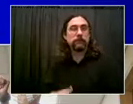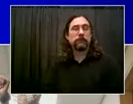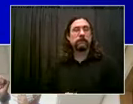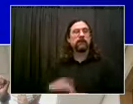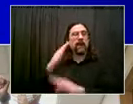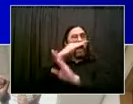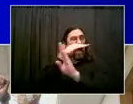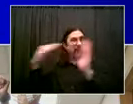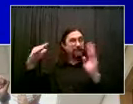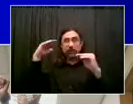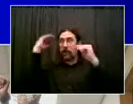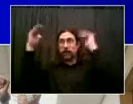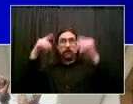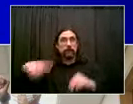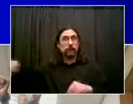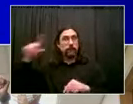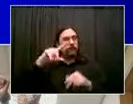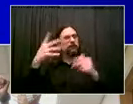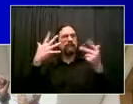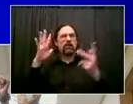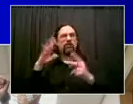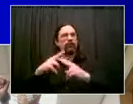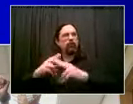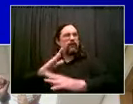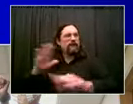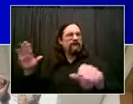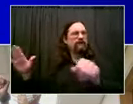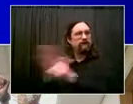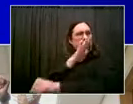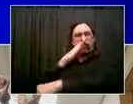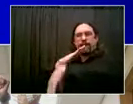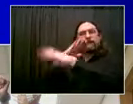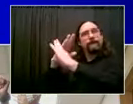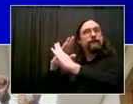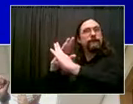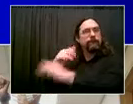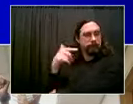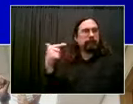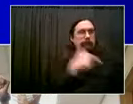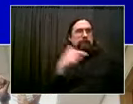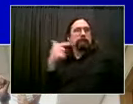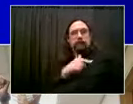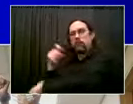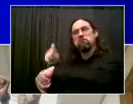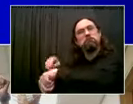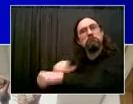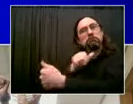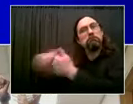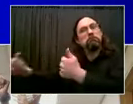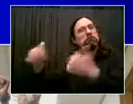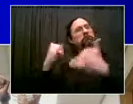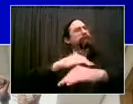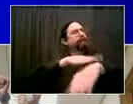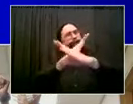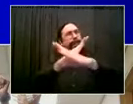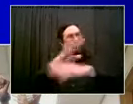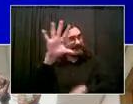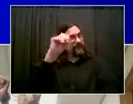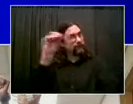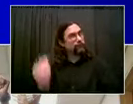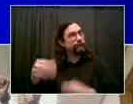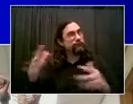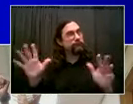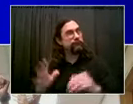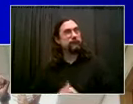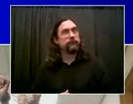fully vaccinated. So things are moving forward aggressively. We got more to do, unquestionably. But these are really,